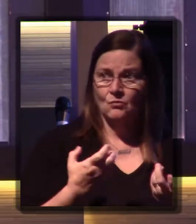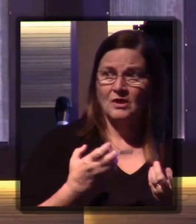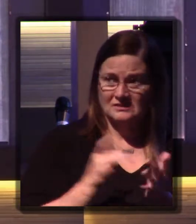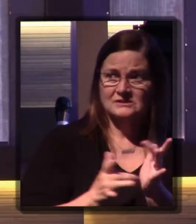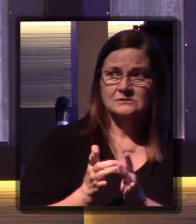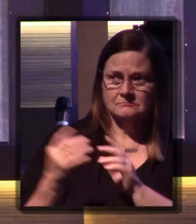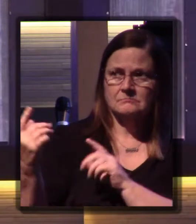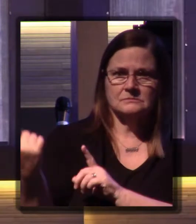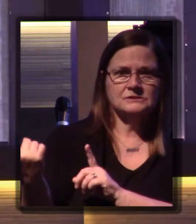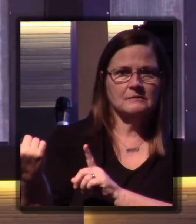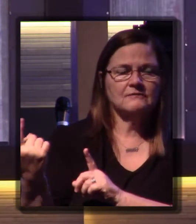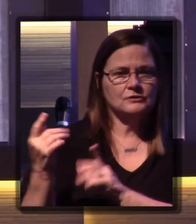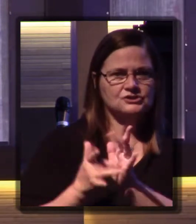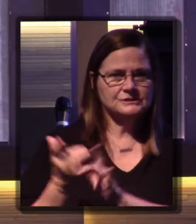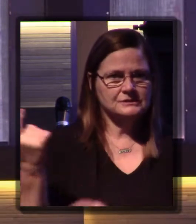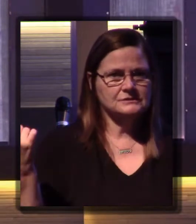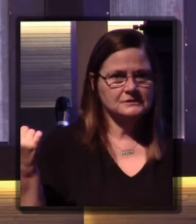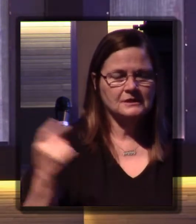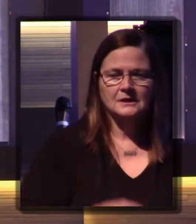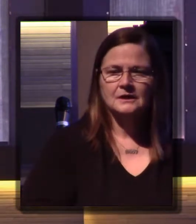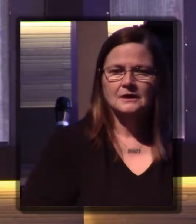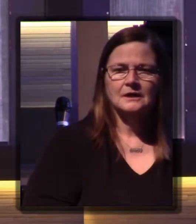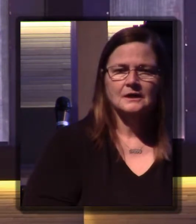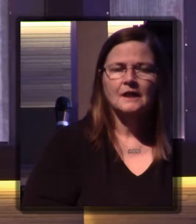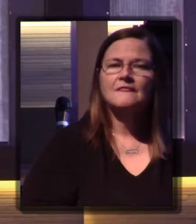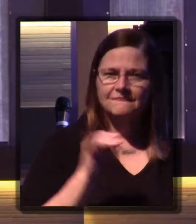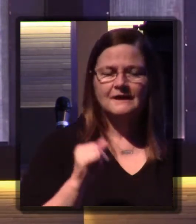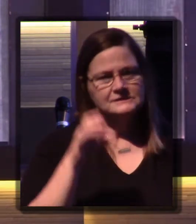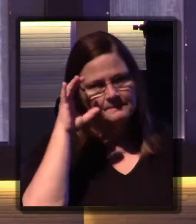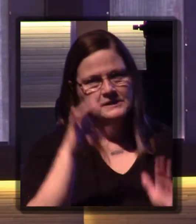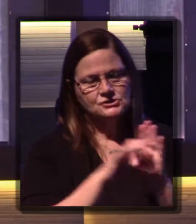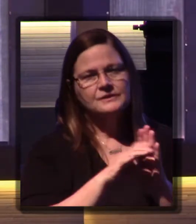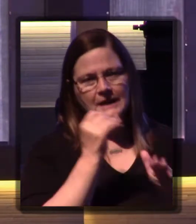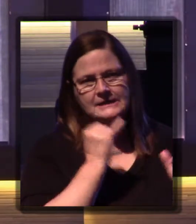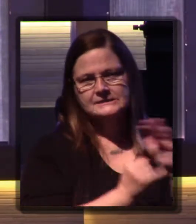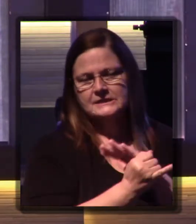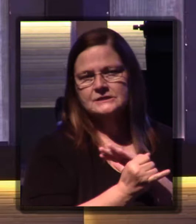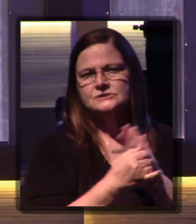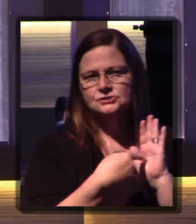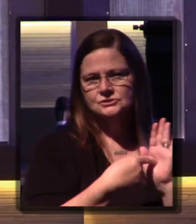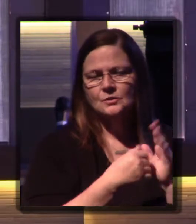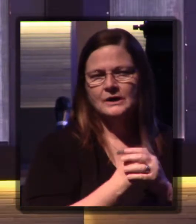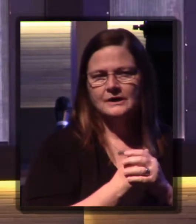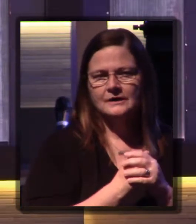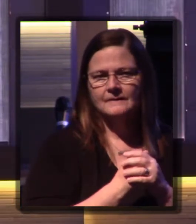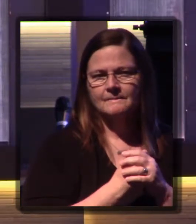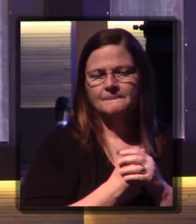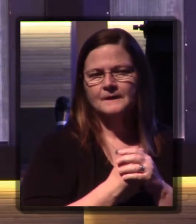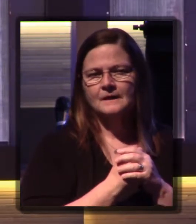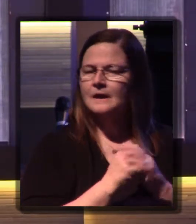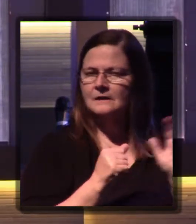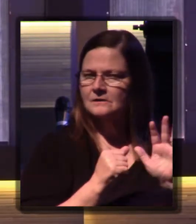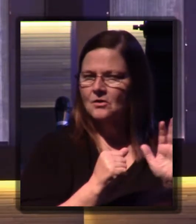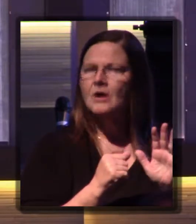be Jesus. It would be the Lord himself. And that's exactly the picture that Isaiah is painting for Judah.